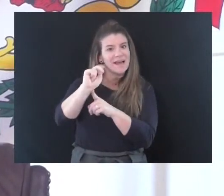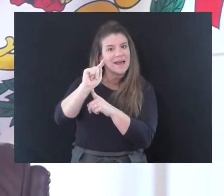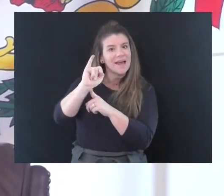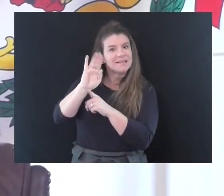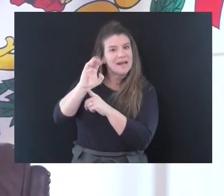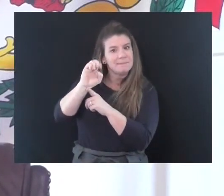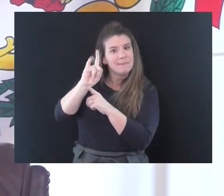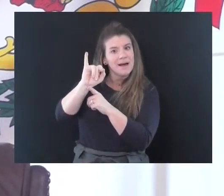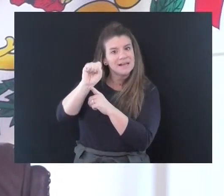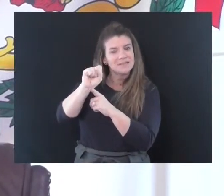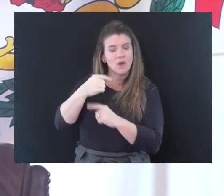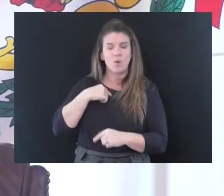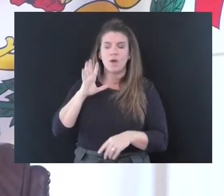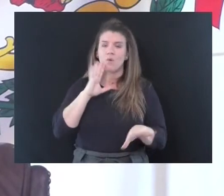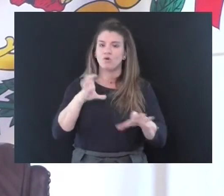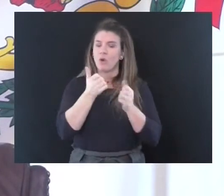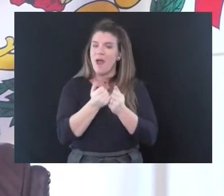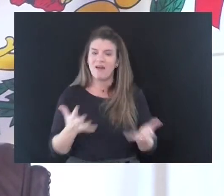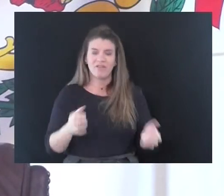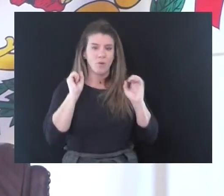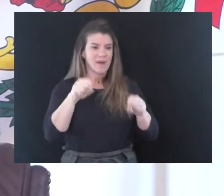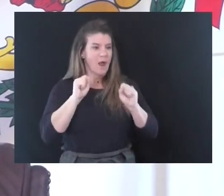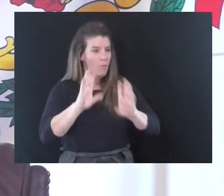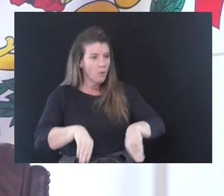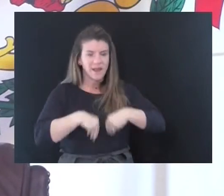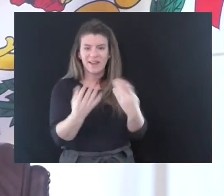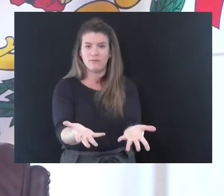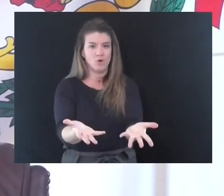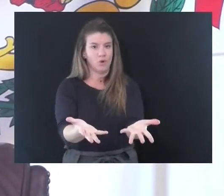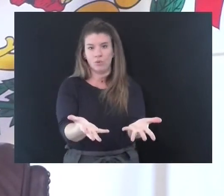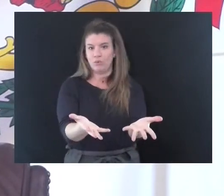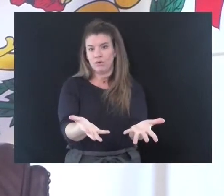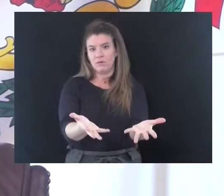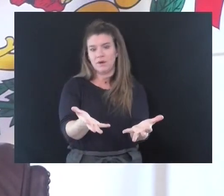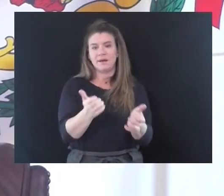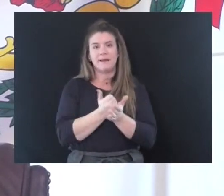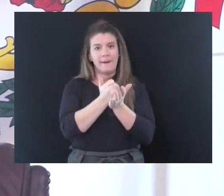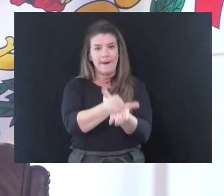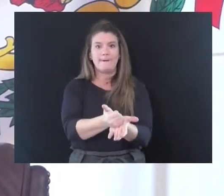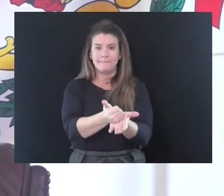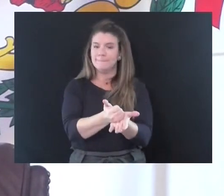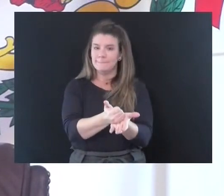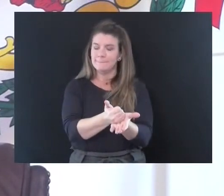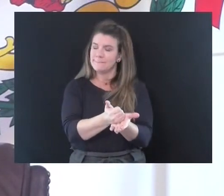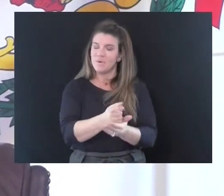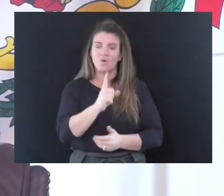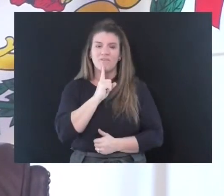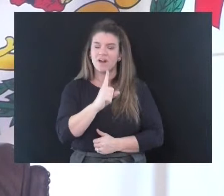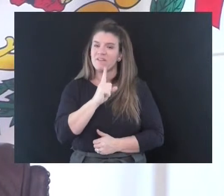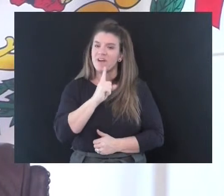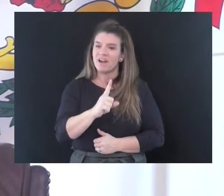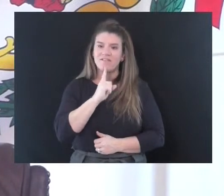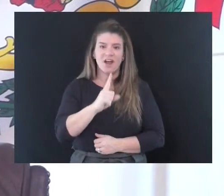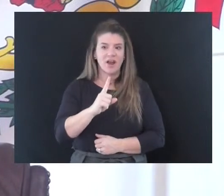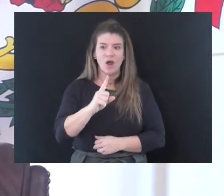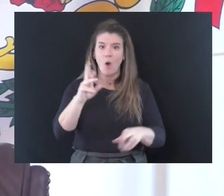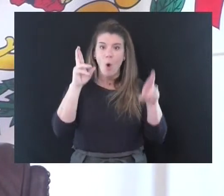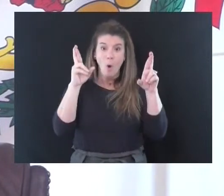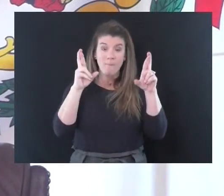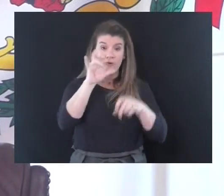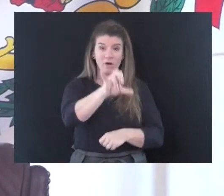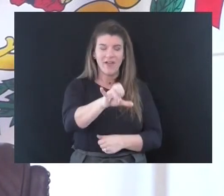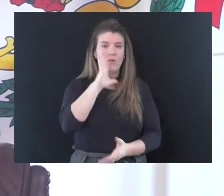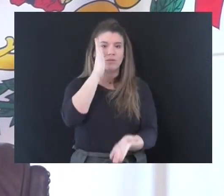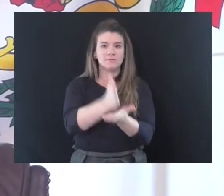every way in the world to get you those. We'll get them to you and everything, but we're very, very optimistic that that will stop